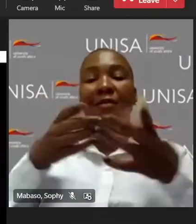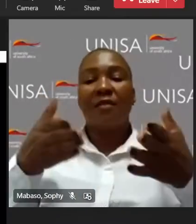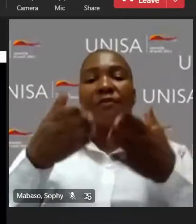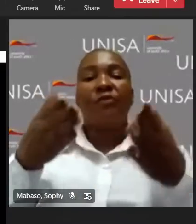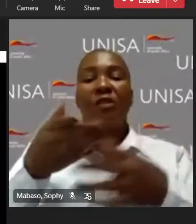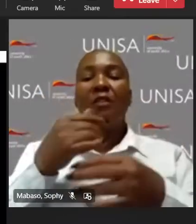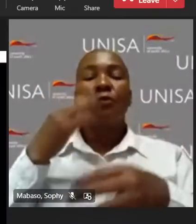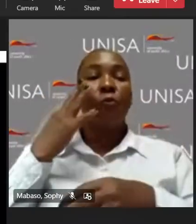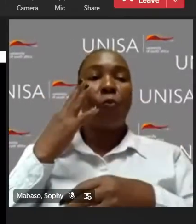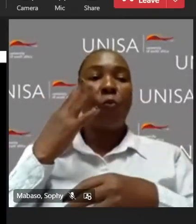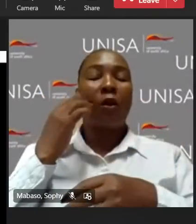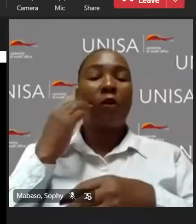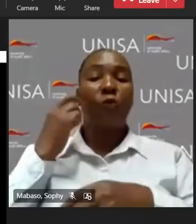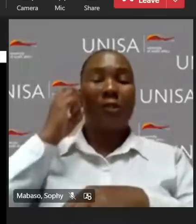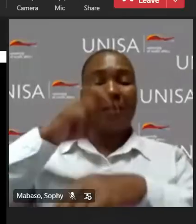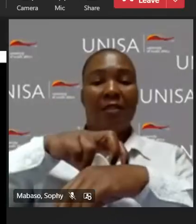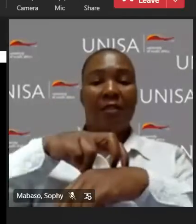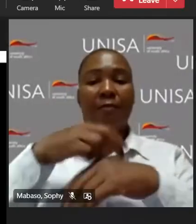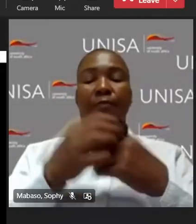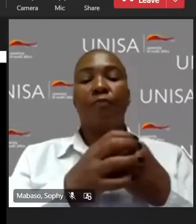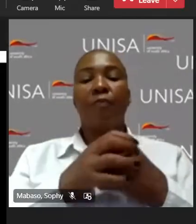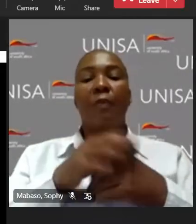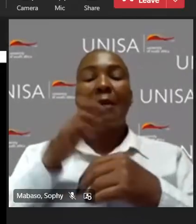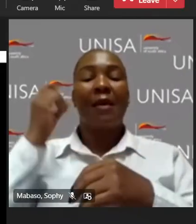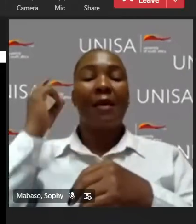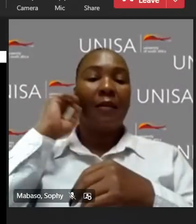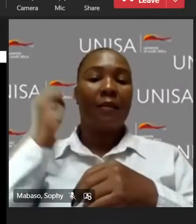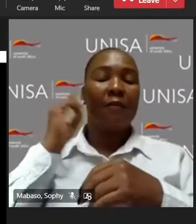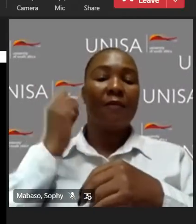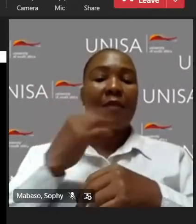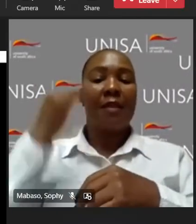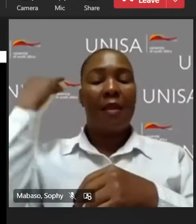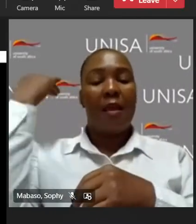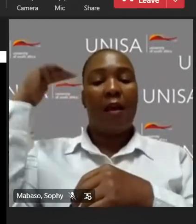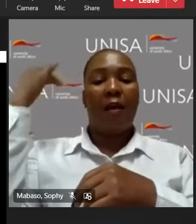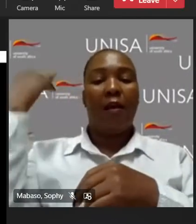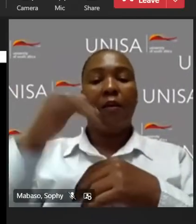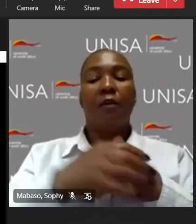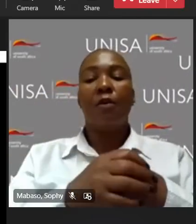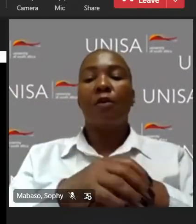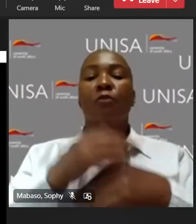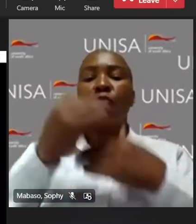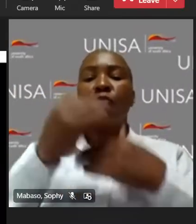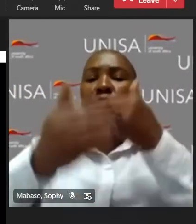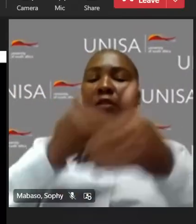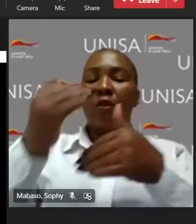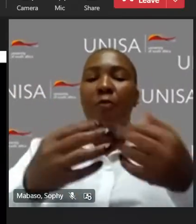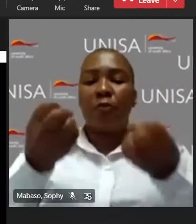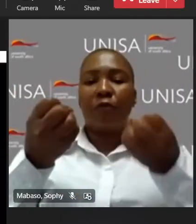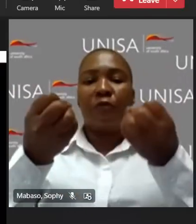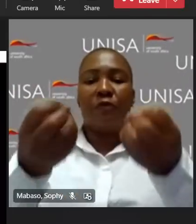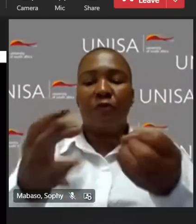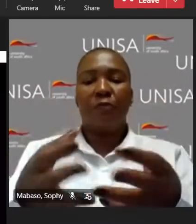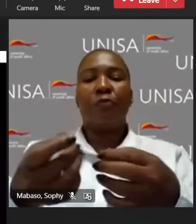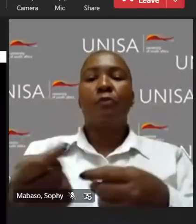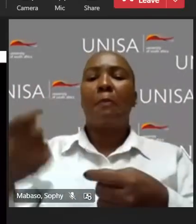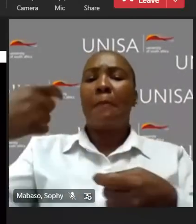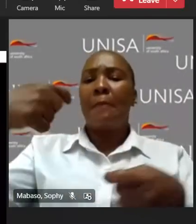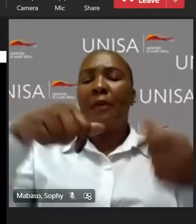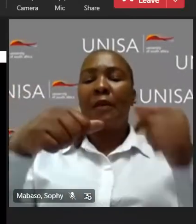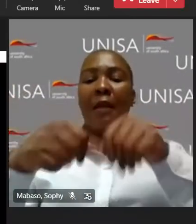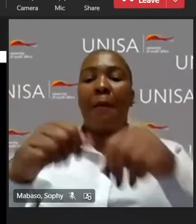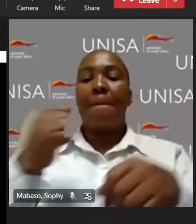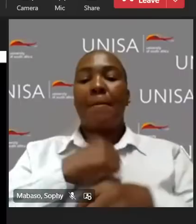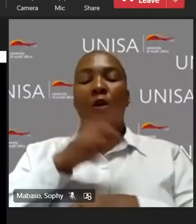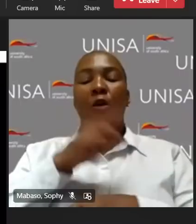and when required by our deaf and hard of hearing students. We continue to provide inputs to the MyUnisa